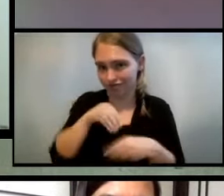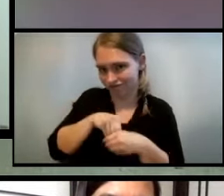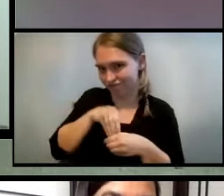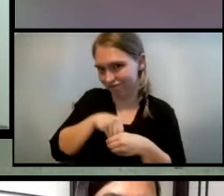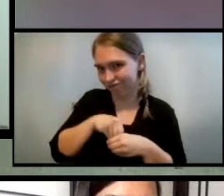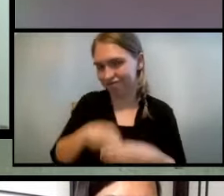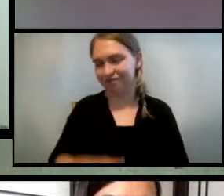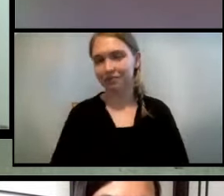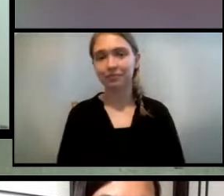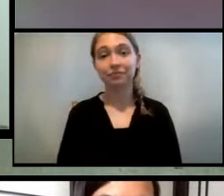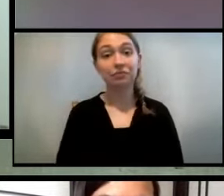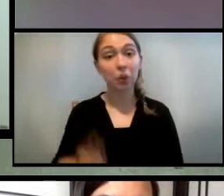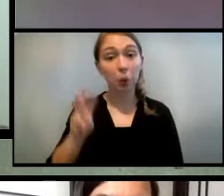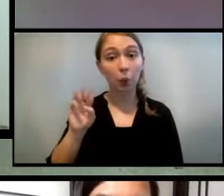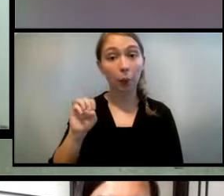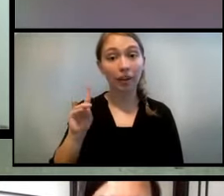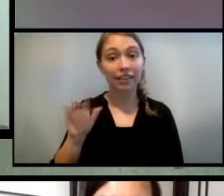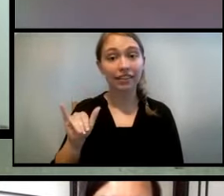Wendy.